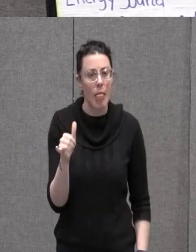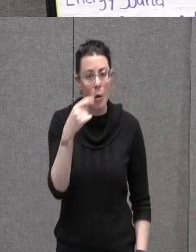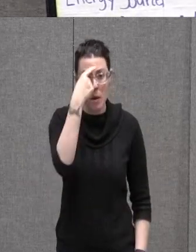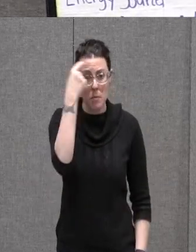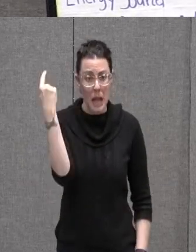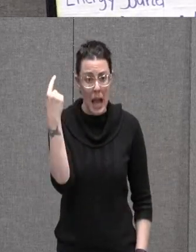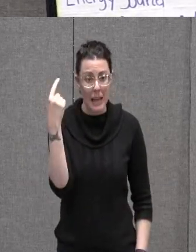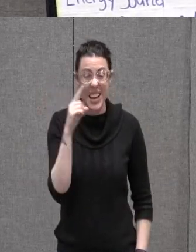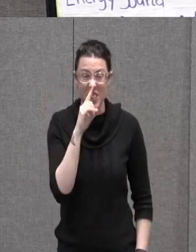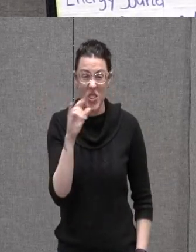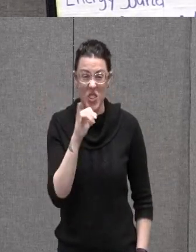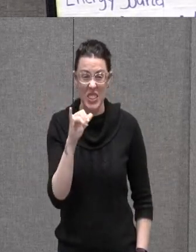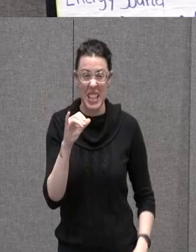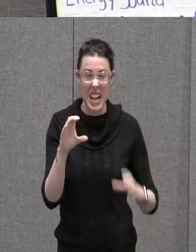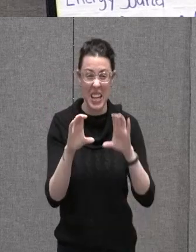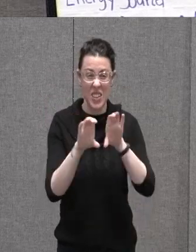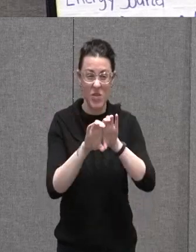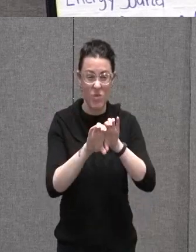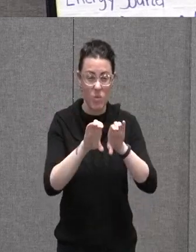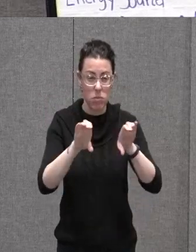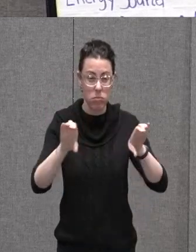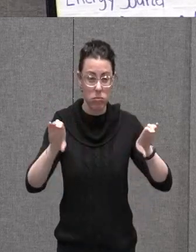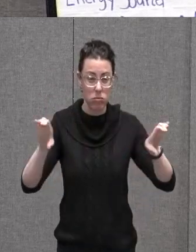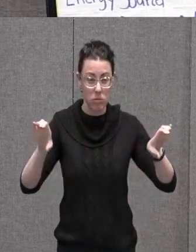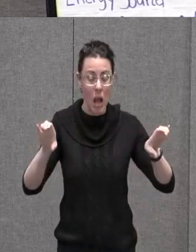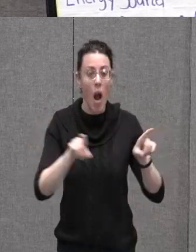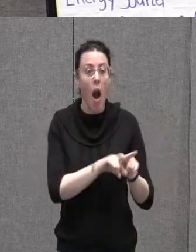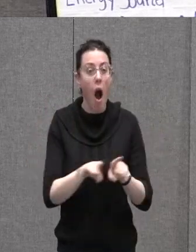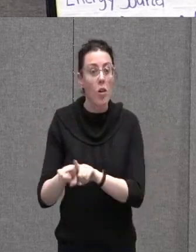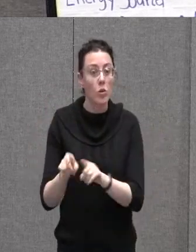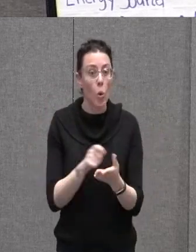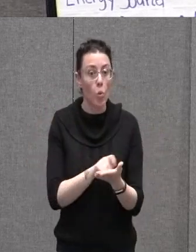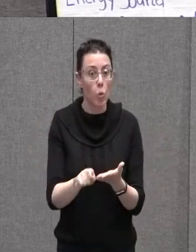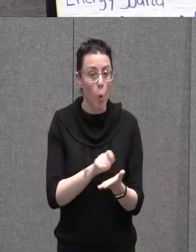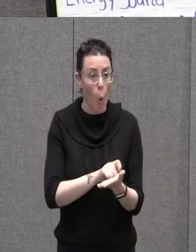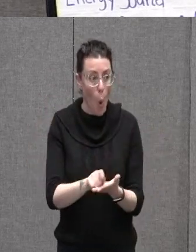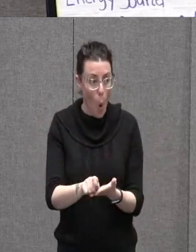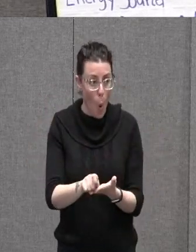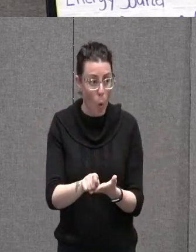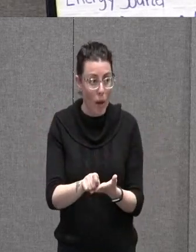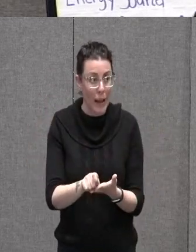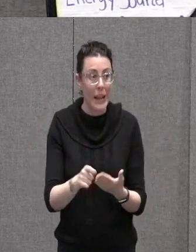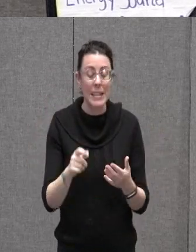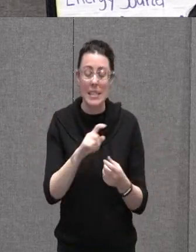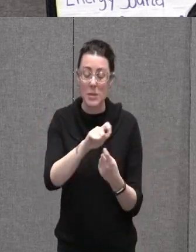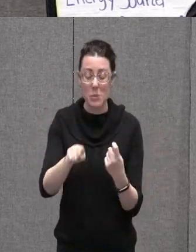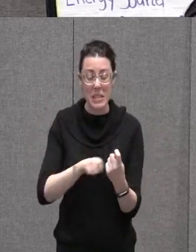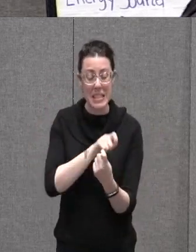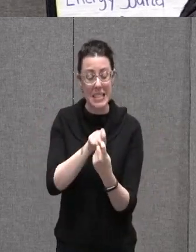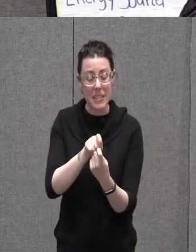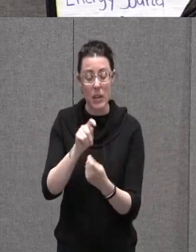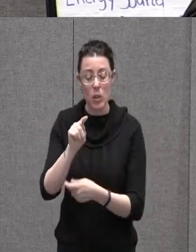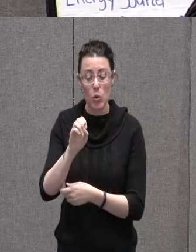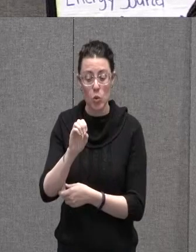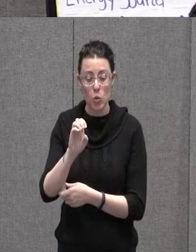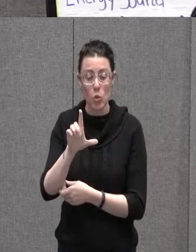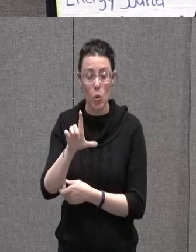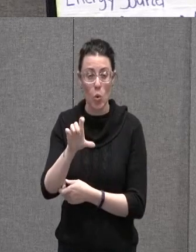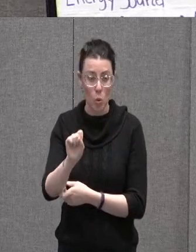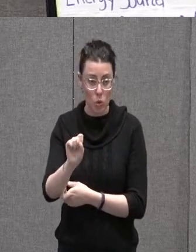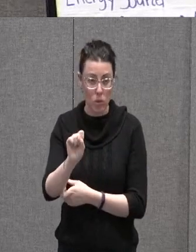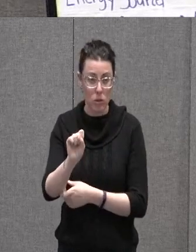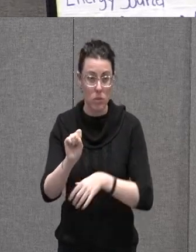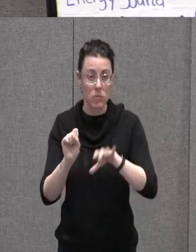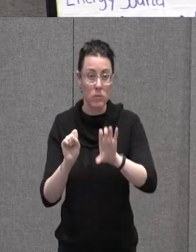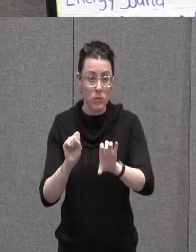body of a dog. And I also wrote that Spot has some very specific tools attached to his body. So in my engineering